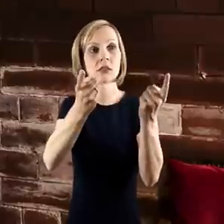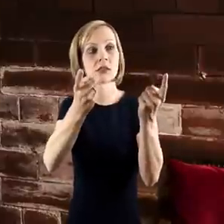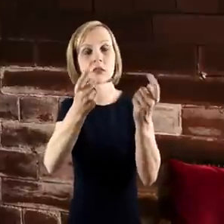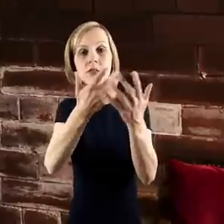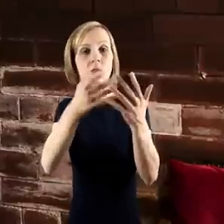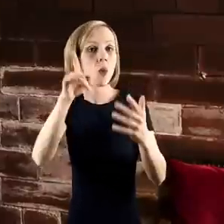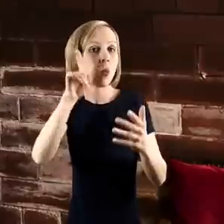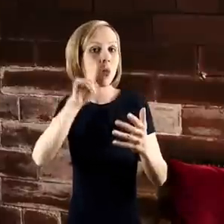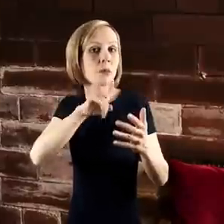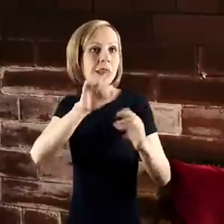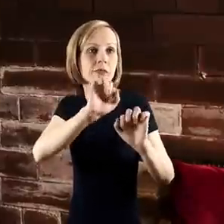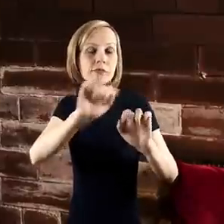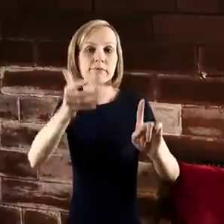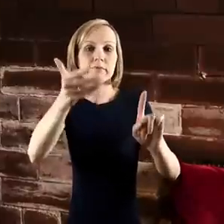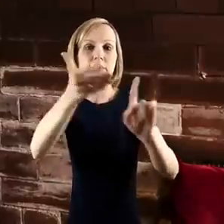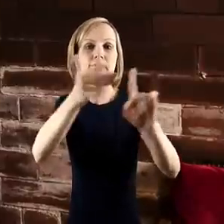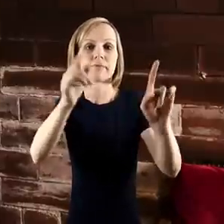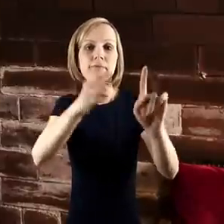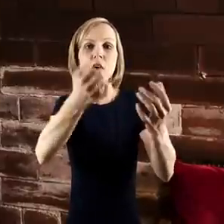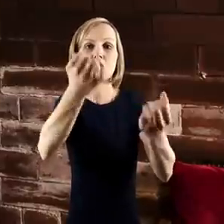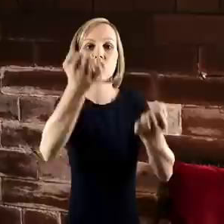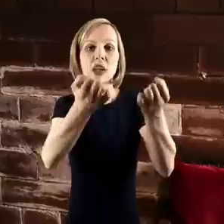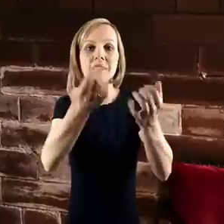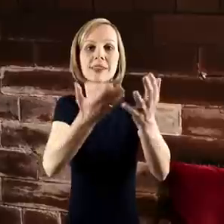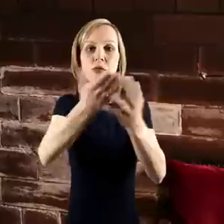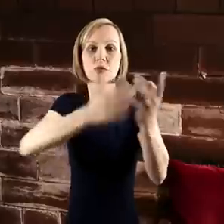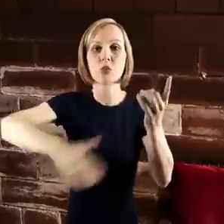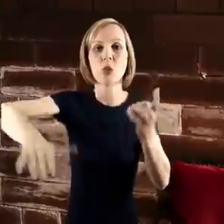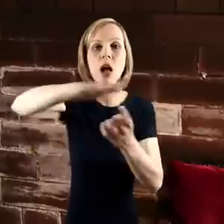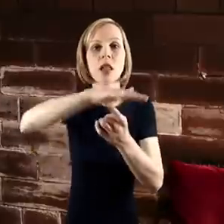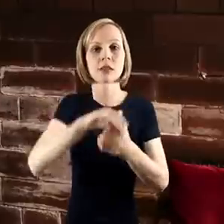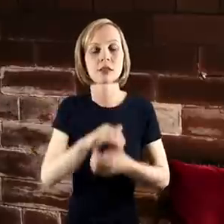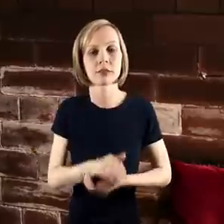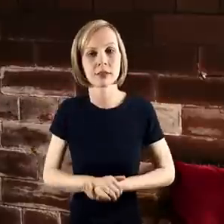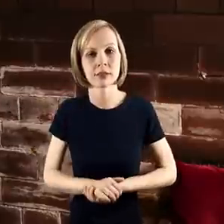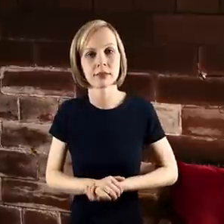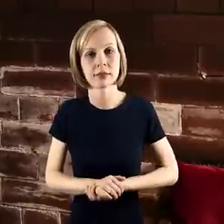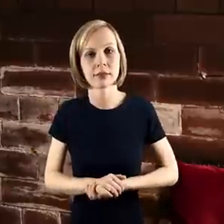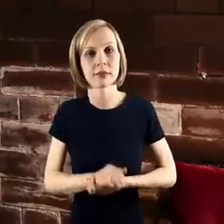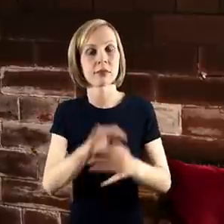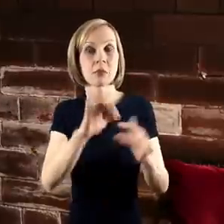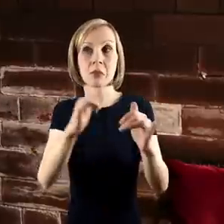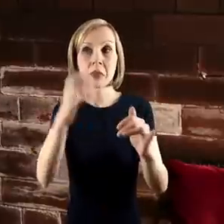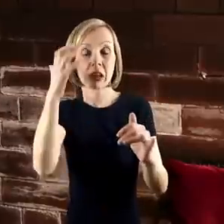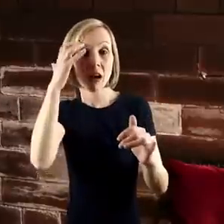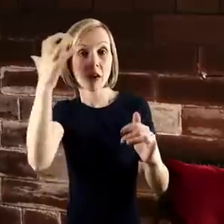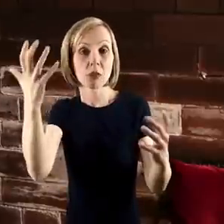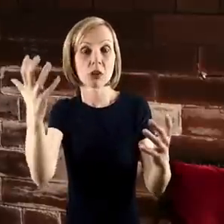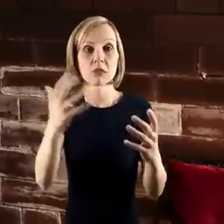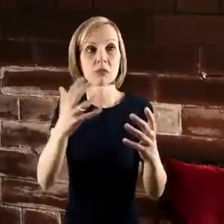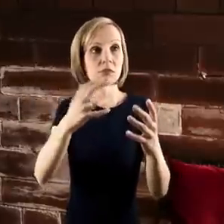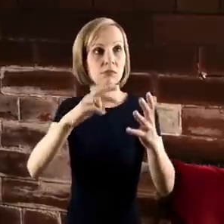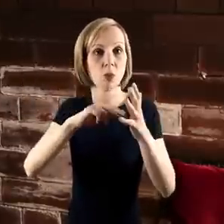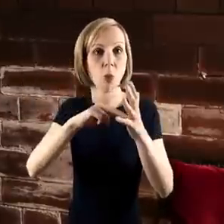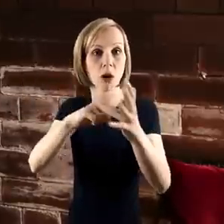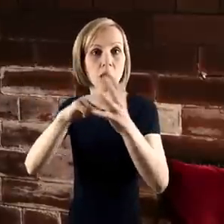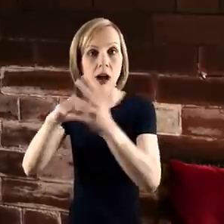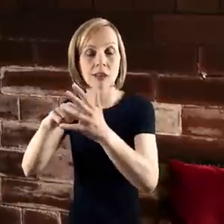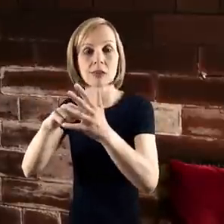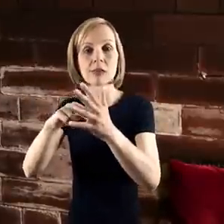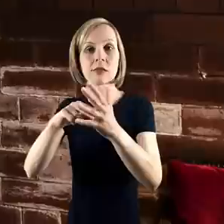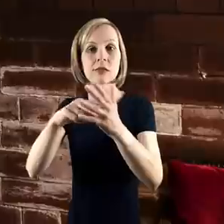who work for justice and peace throughout the world, in governments,